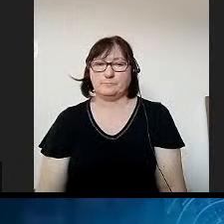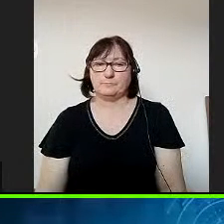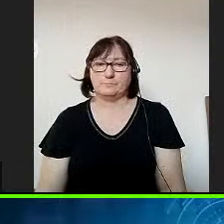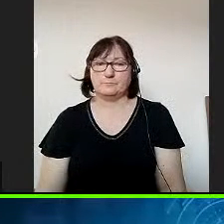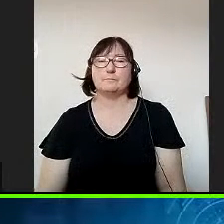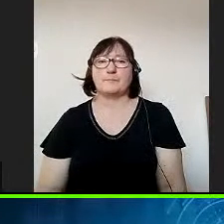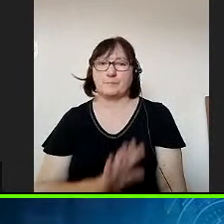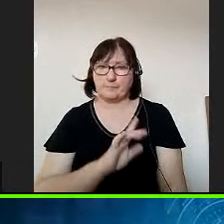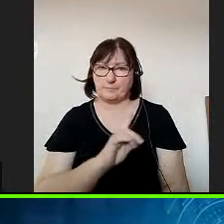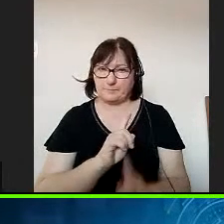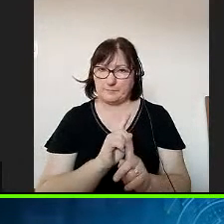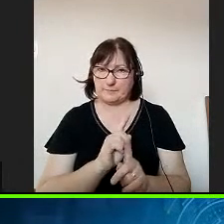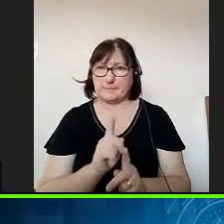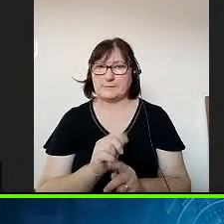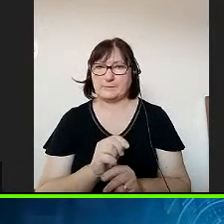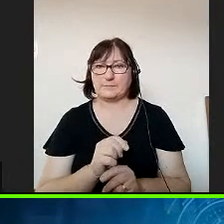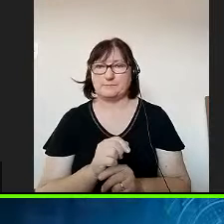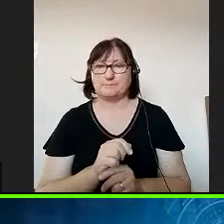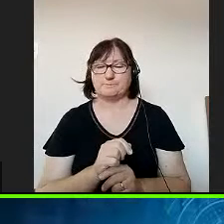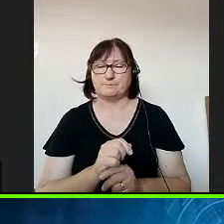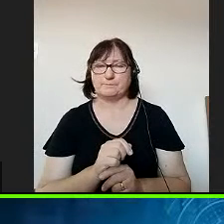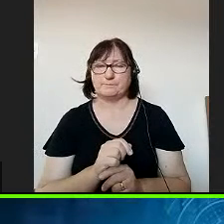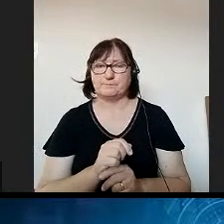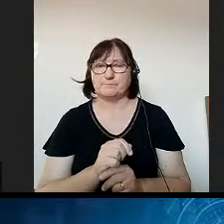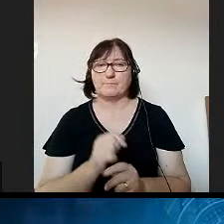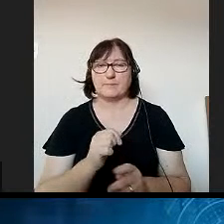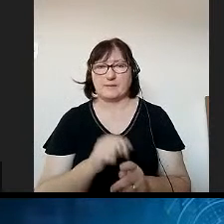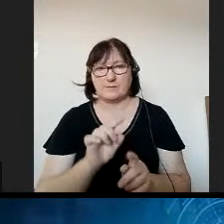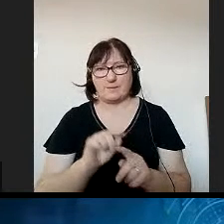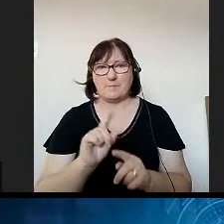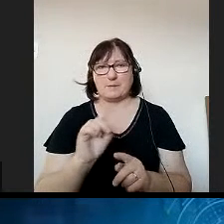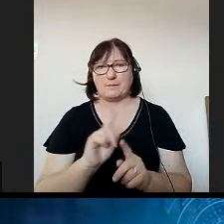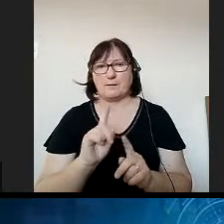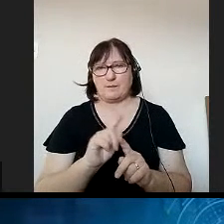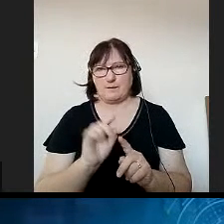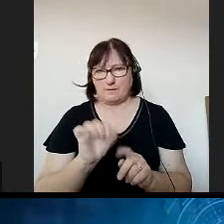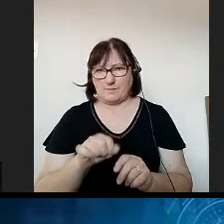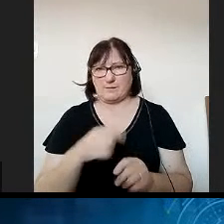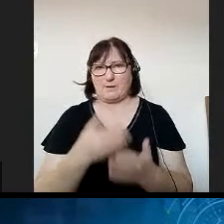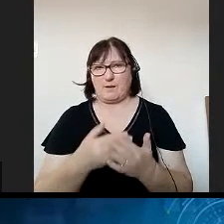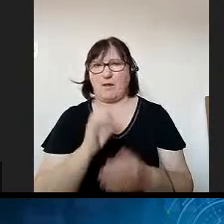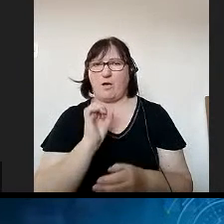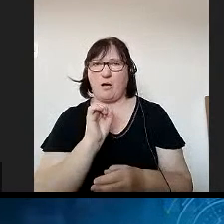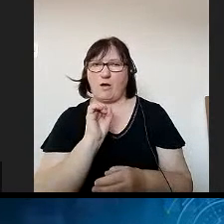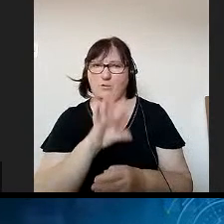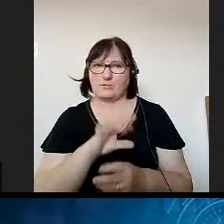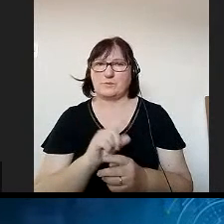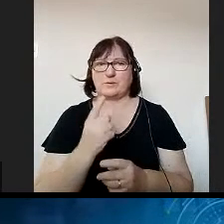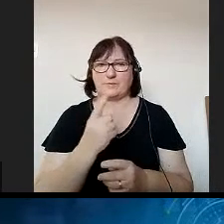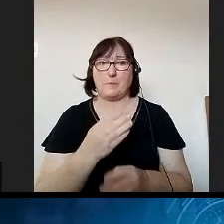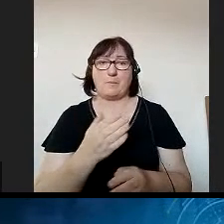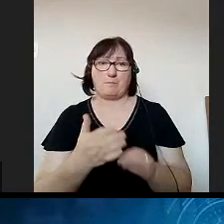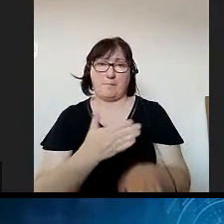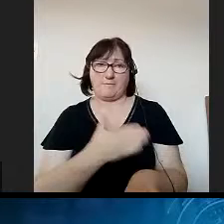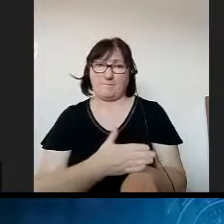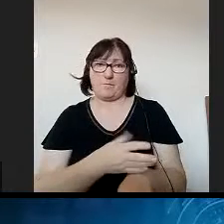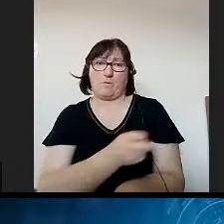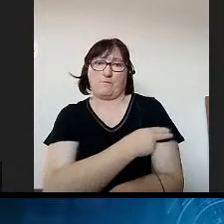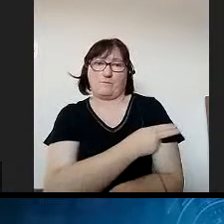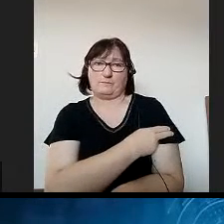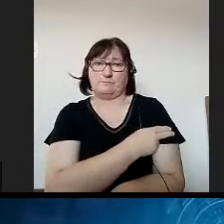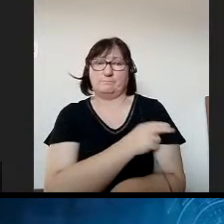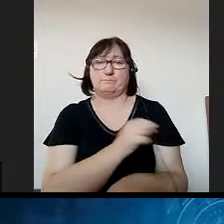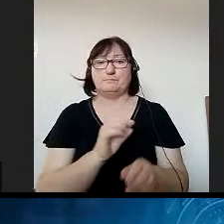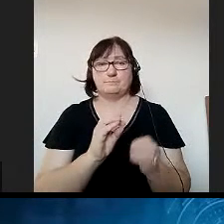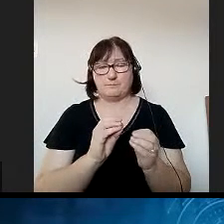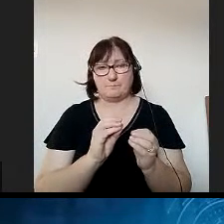first one. So first of all, yes, before an officer actually make a decision, there are quite a few